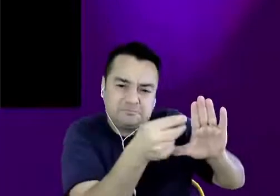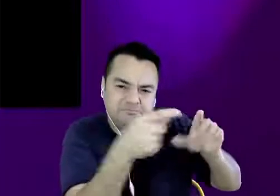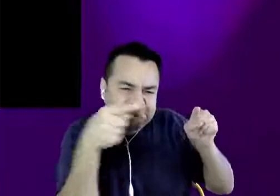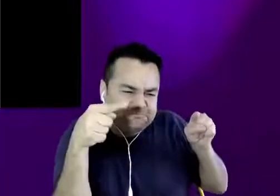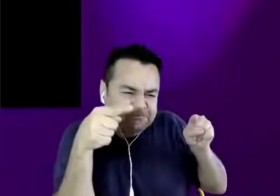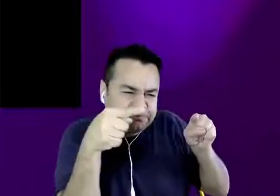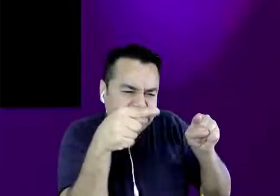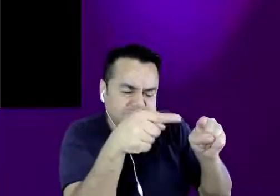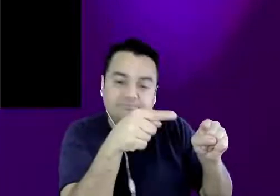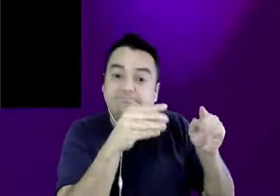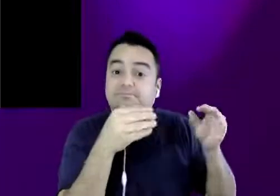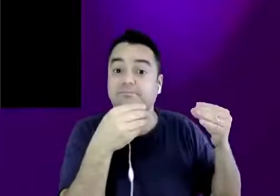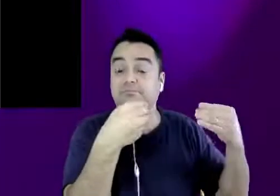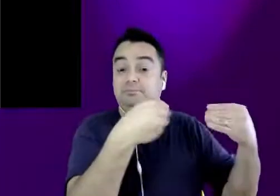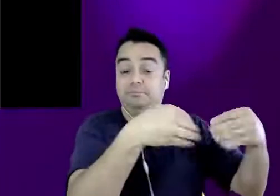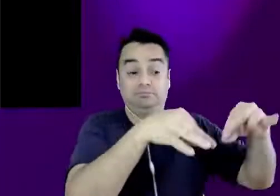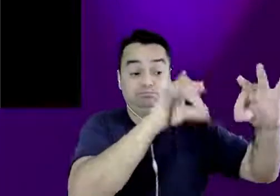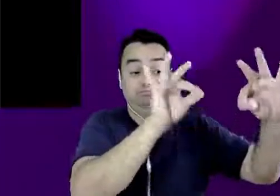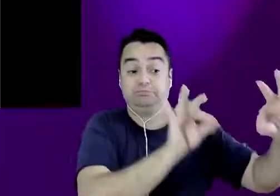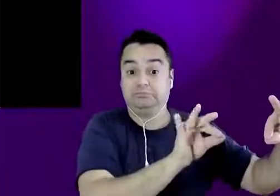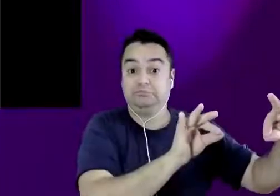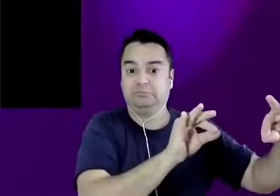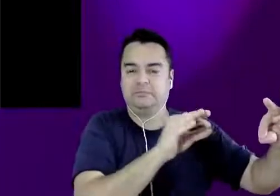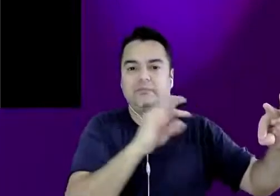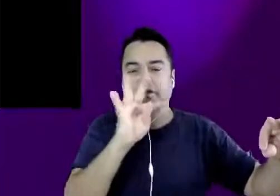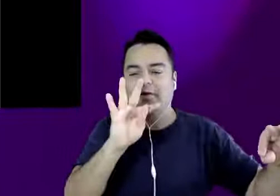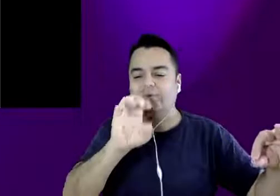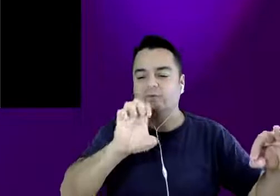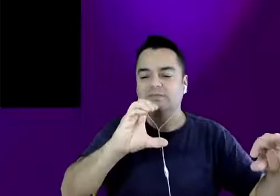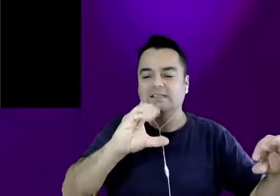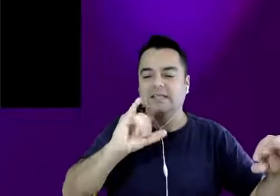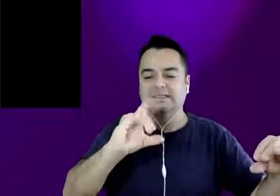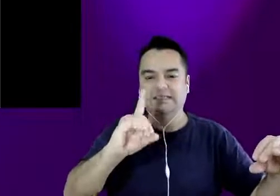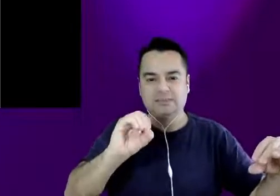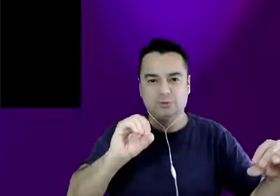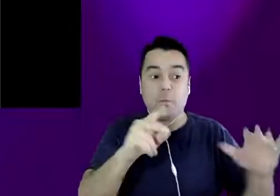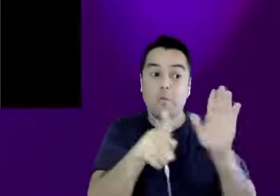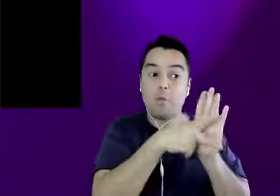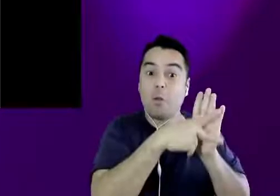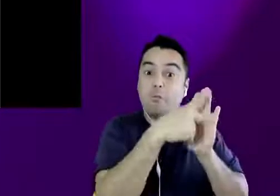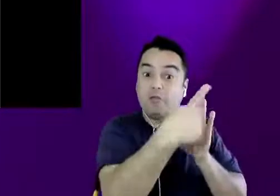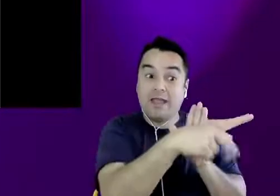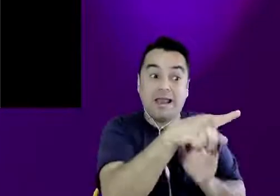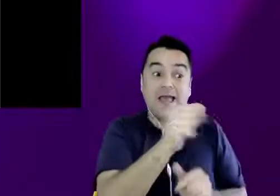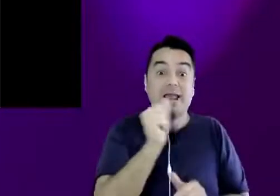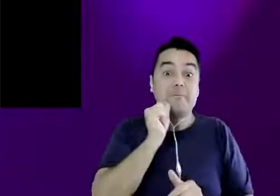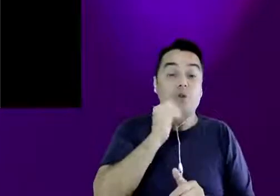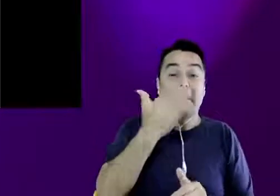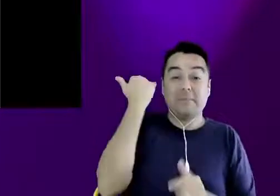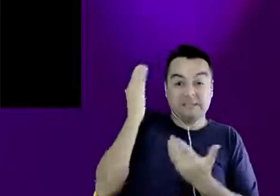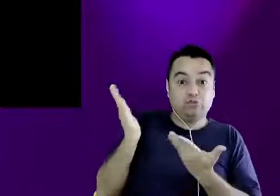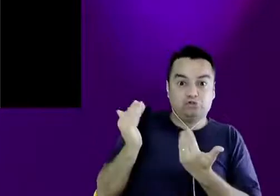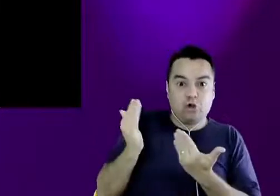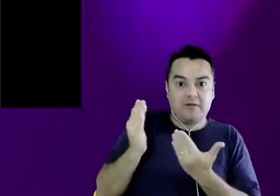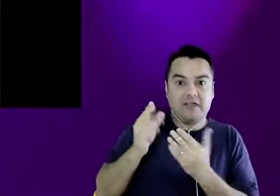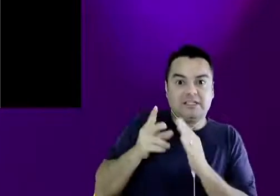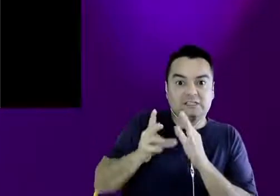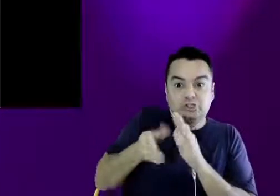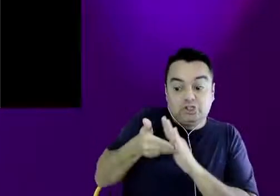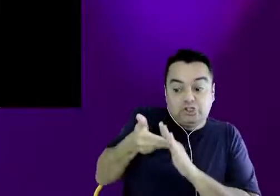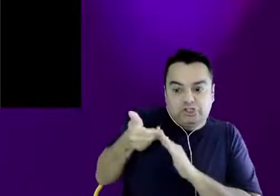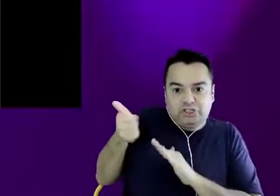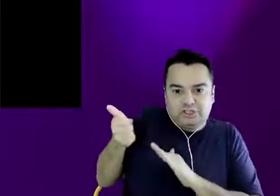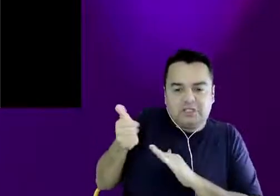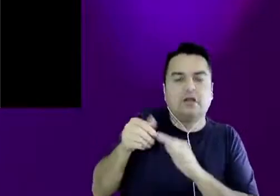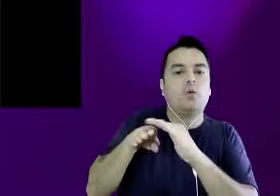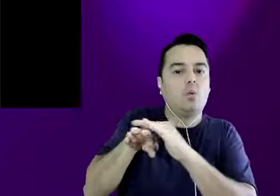and postpone the age of menopause. Was taken at age 30, maybe it can work for another 15 years. And now you will not be menopause at